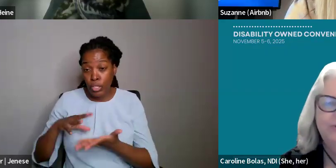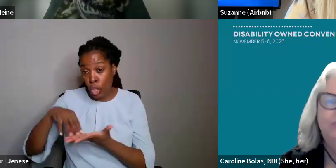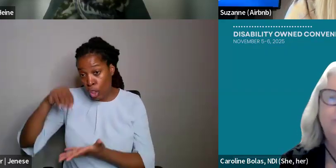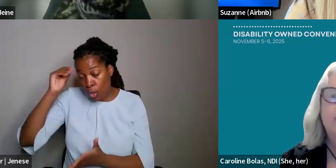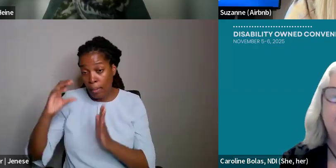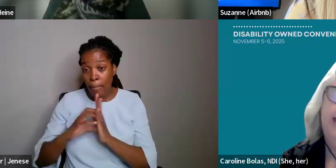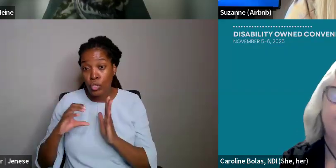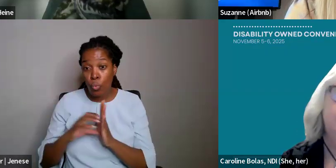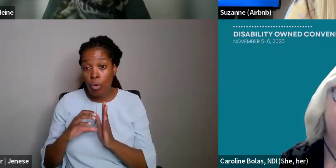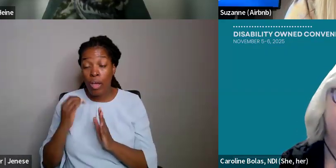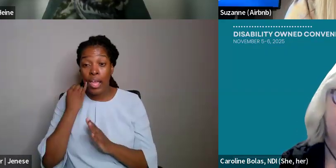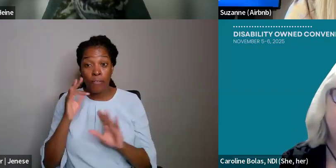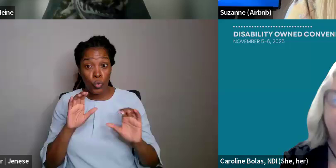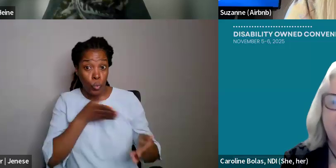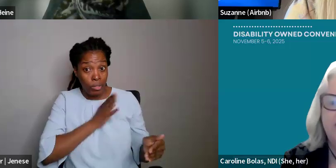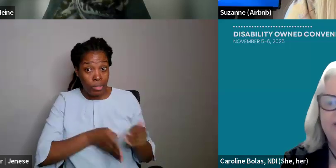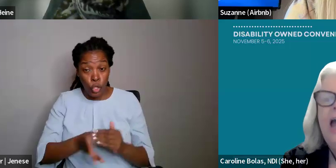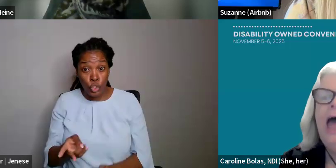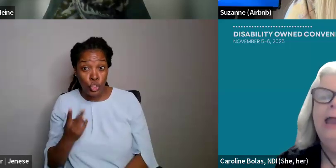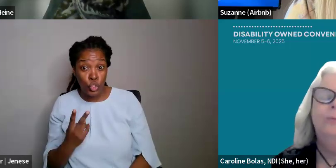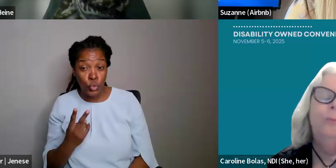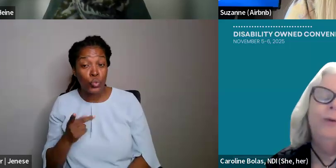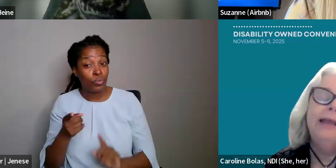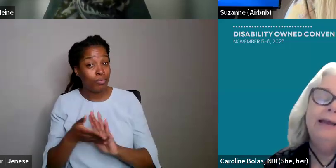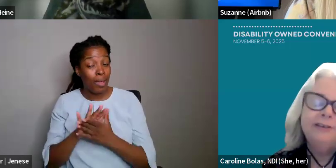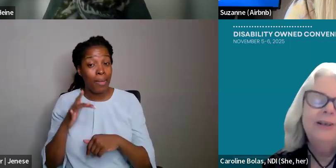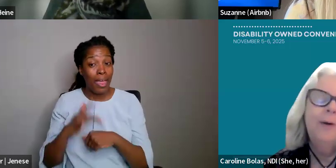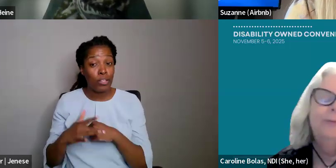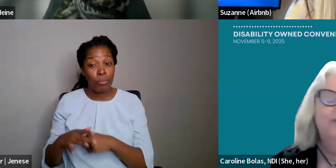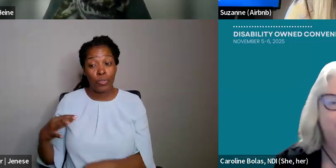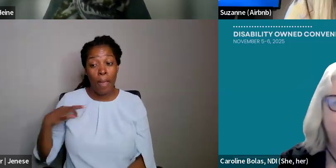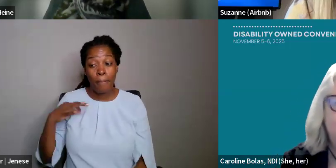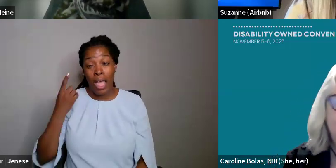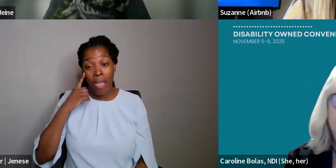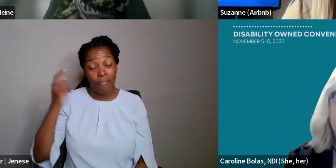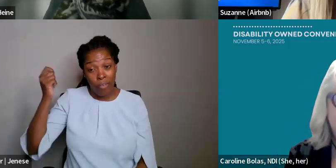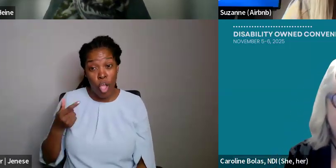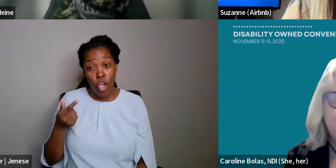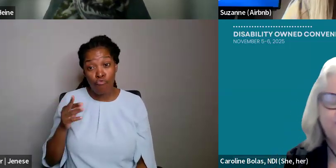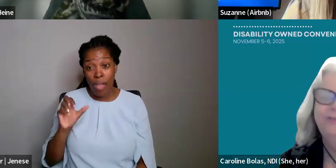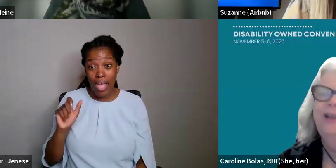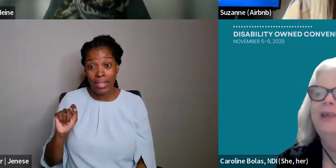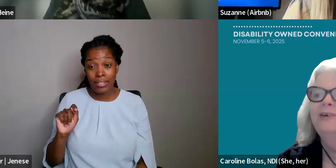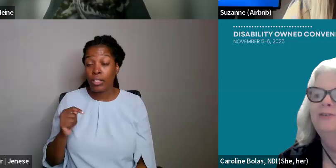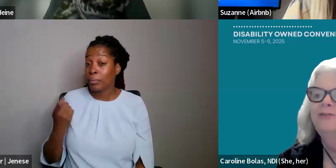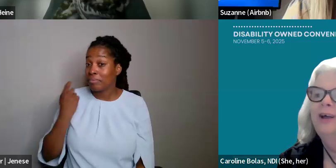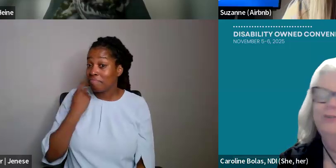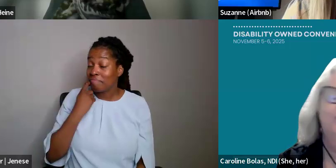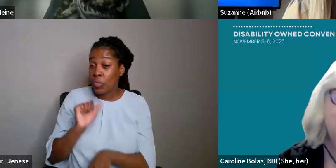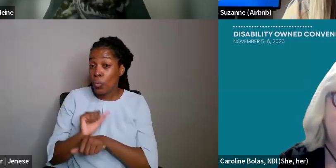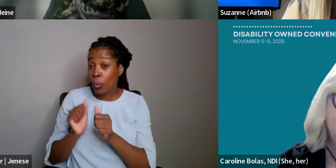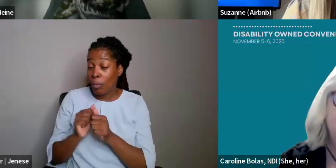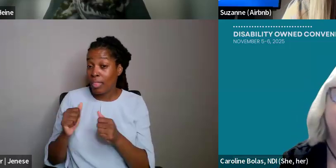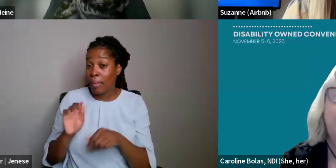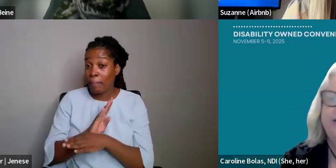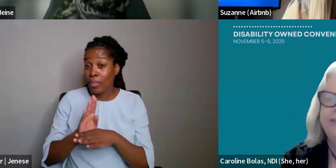2 of those, you become eligible to apply for a grant. And we recently worked with an entrepreneur who received one of those